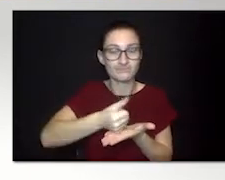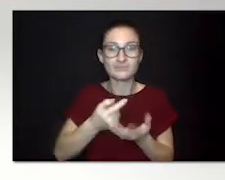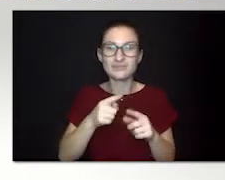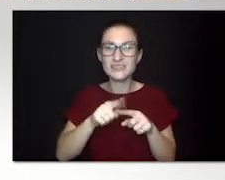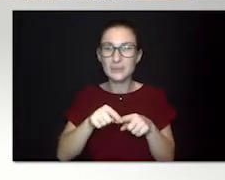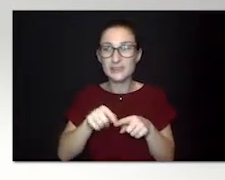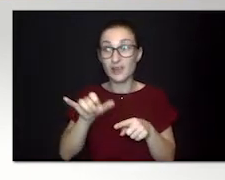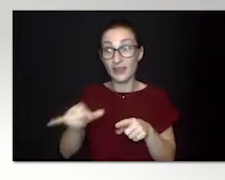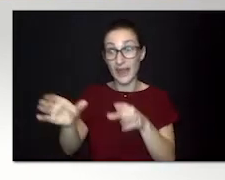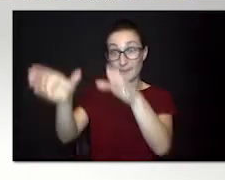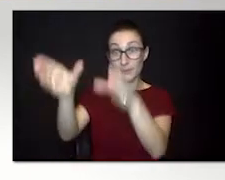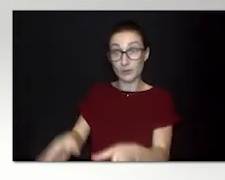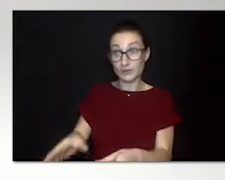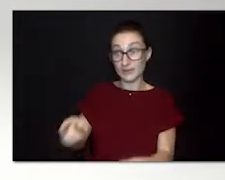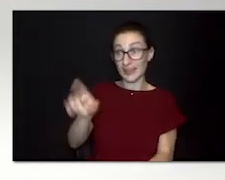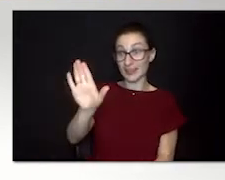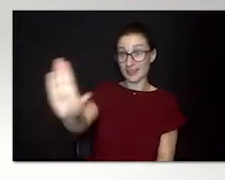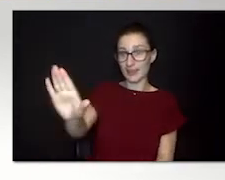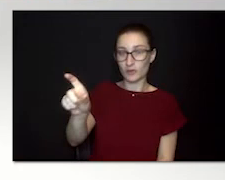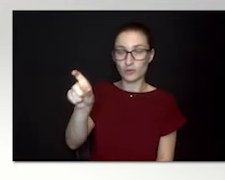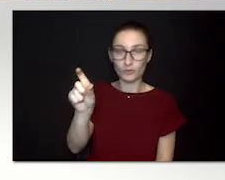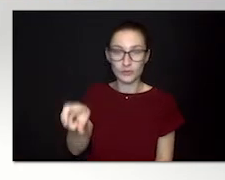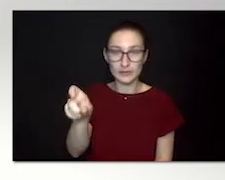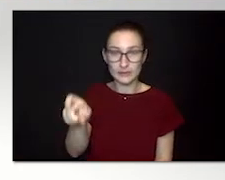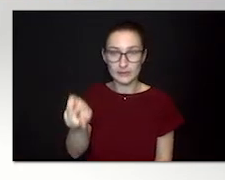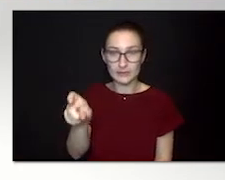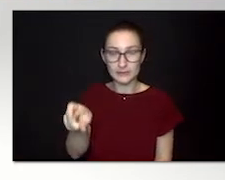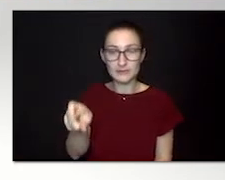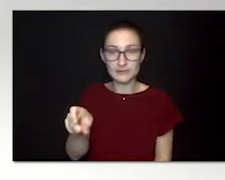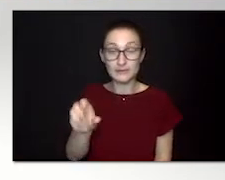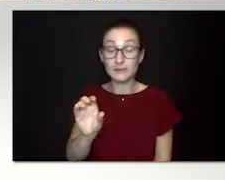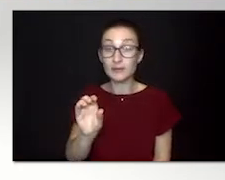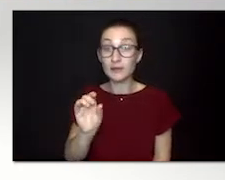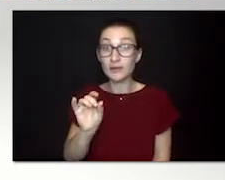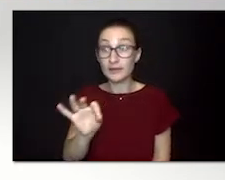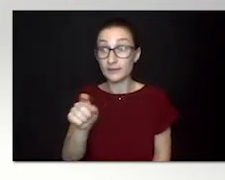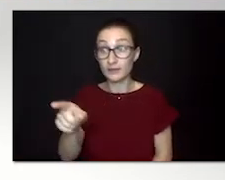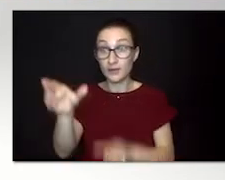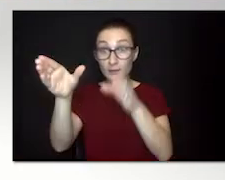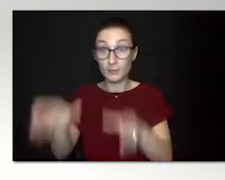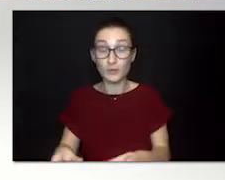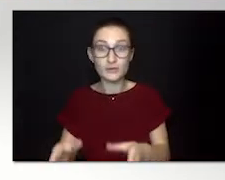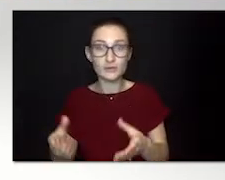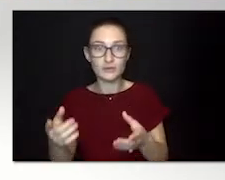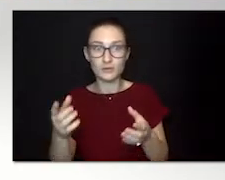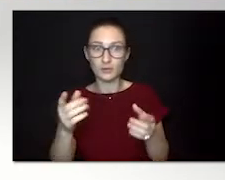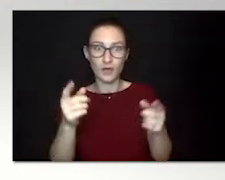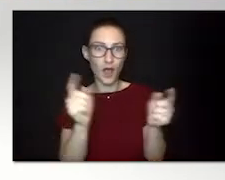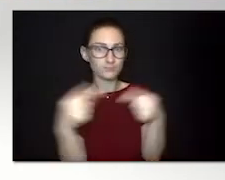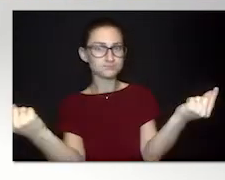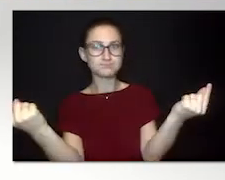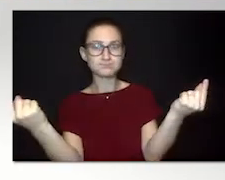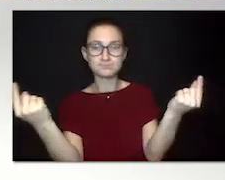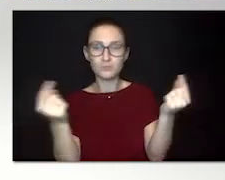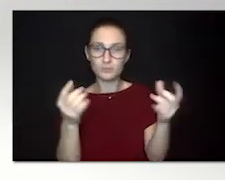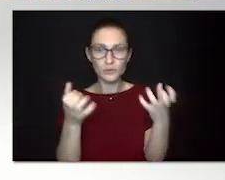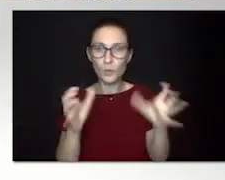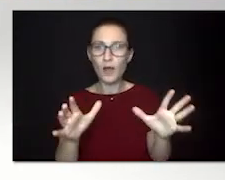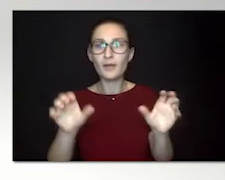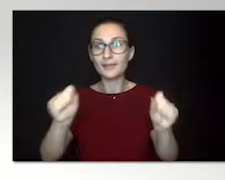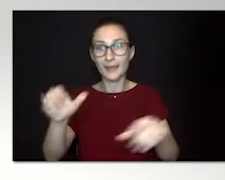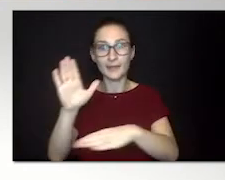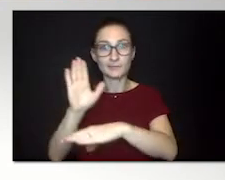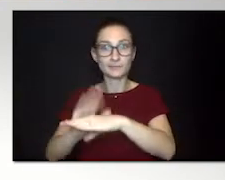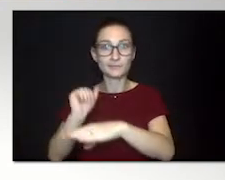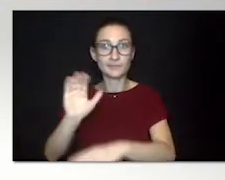what the ward needs assistance with and what the guardian is seeking. And then if the ward fights it, they are always entitled to have their own attorney